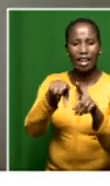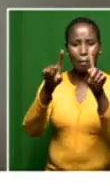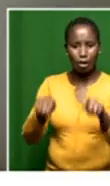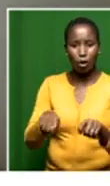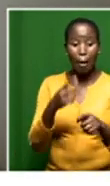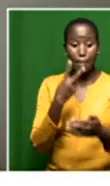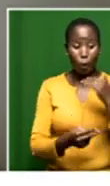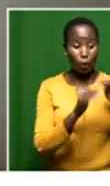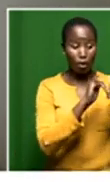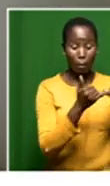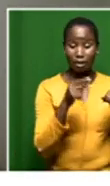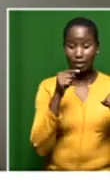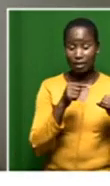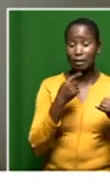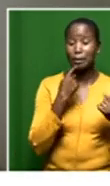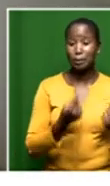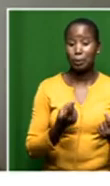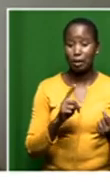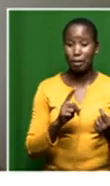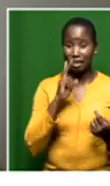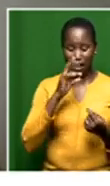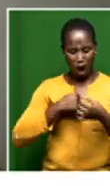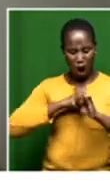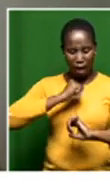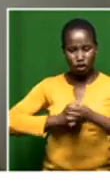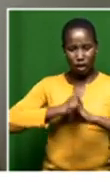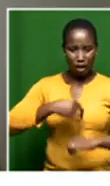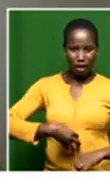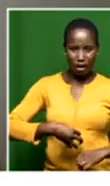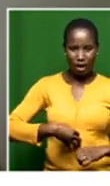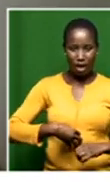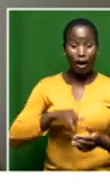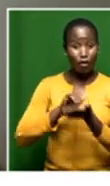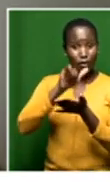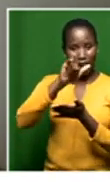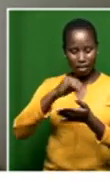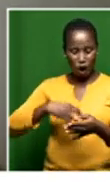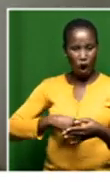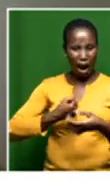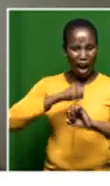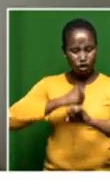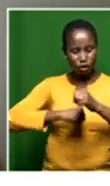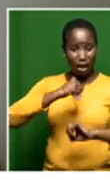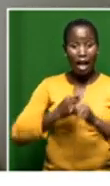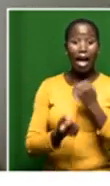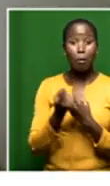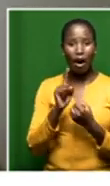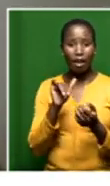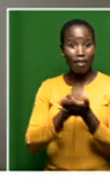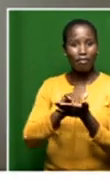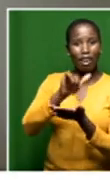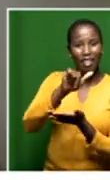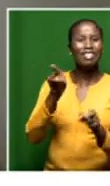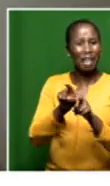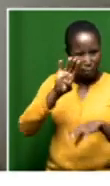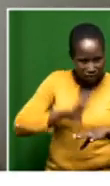the aircraft with an engine in the same side. Coincidentally, that flight happened on the same day of the week